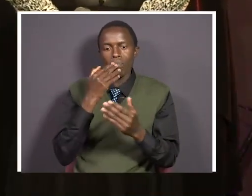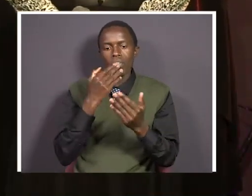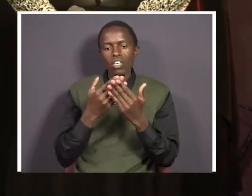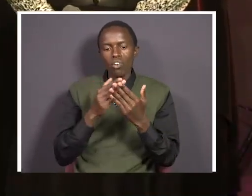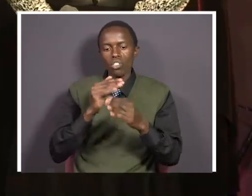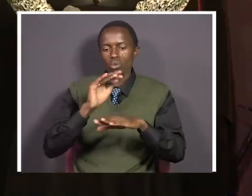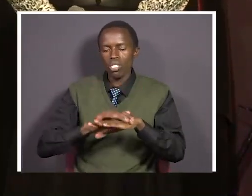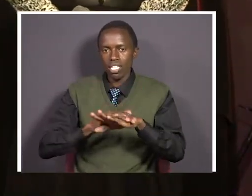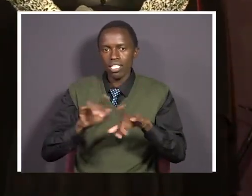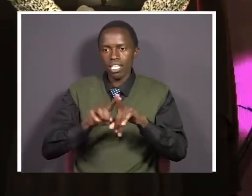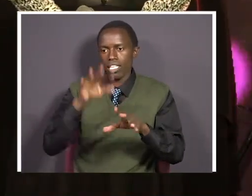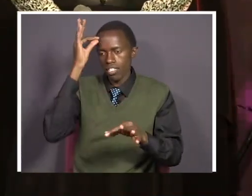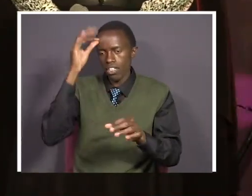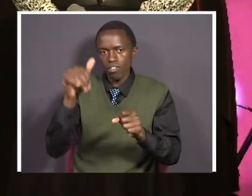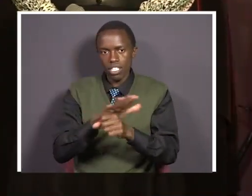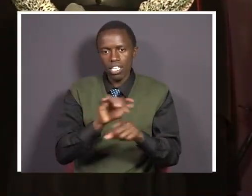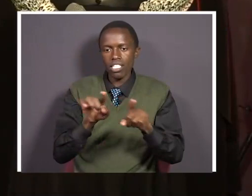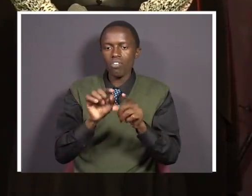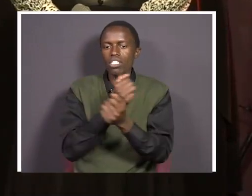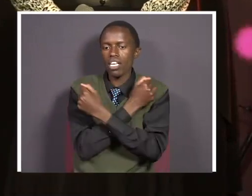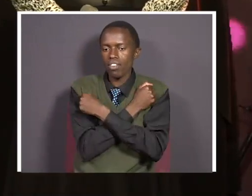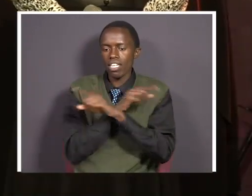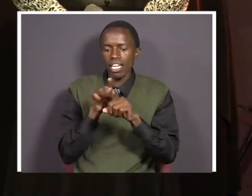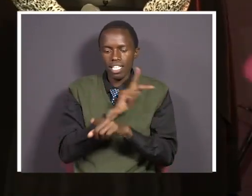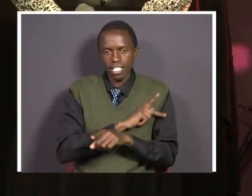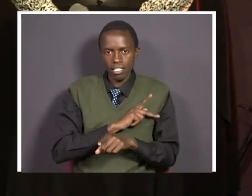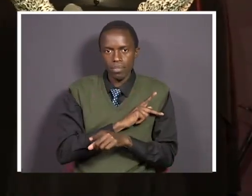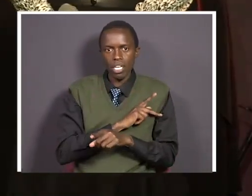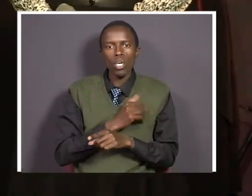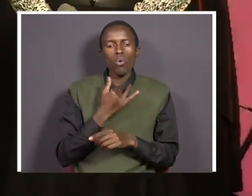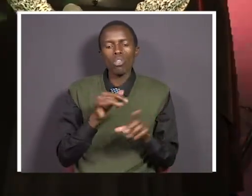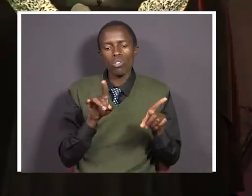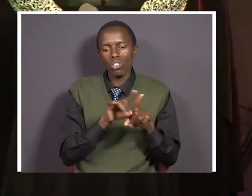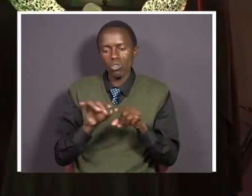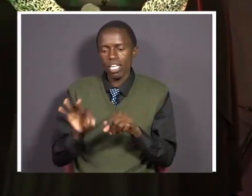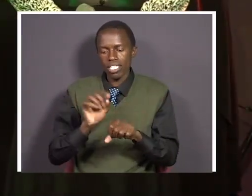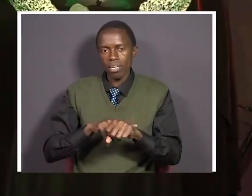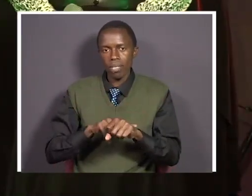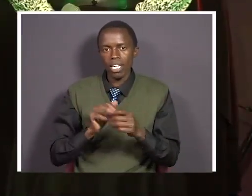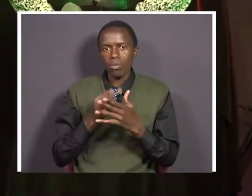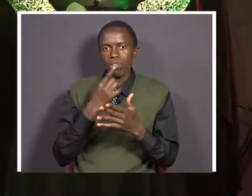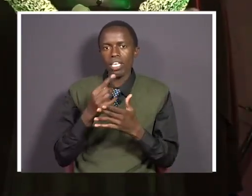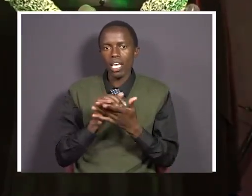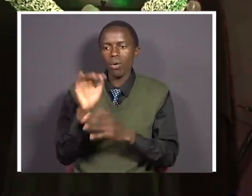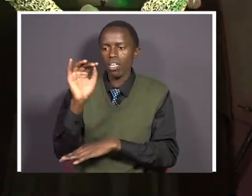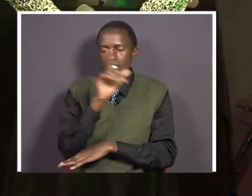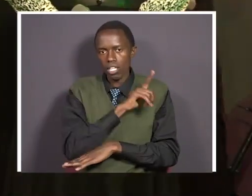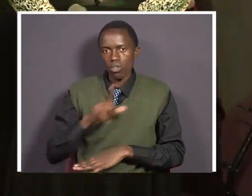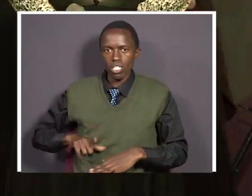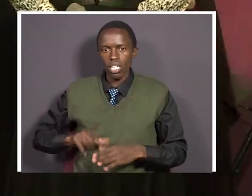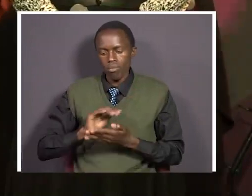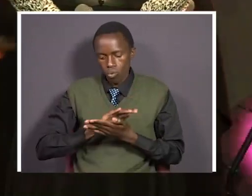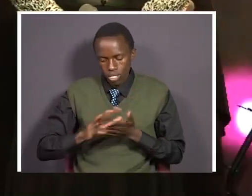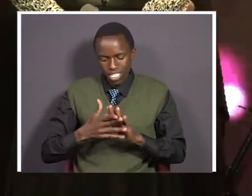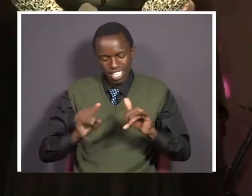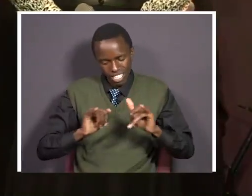Thank him for his goodness, for his faithfulness, and for his loving kindness. We also want to go into a time of repentance, and we want to ask the Lord, wash